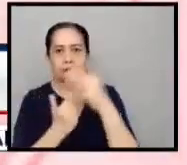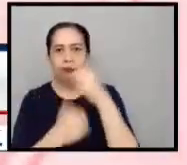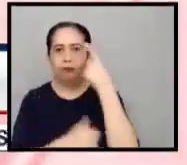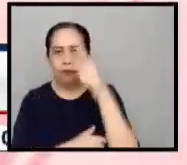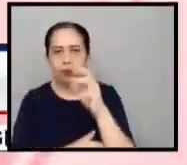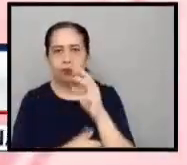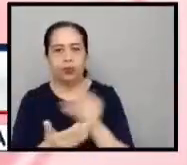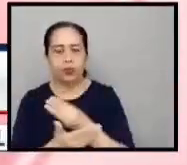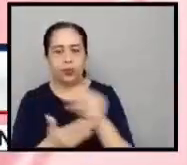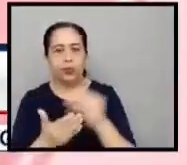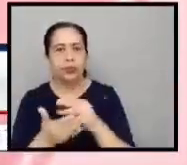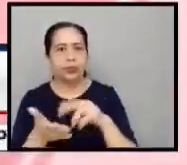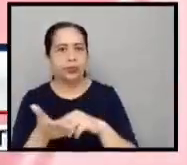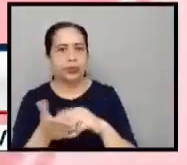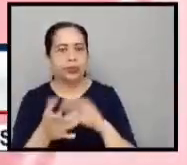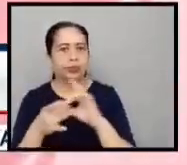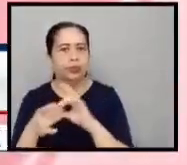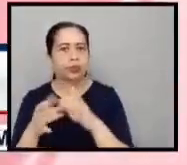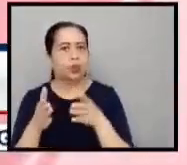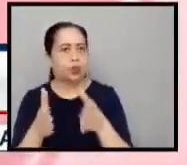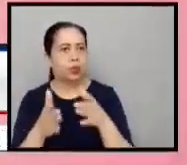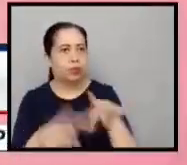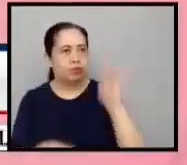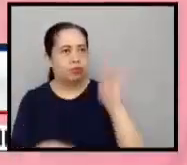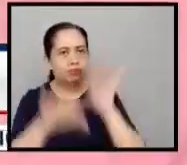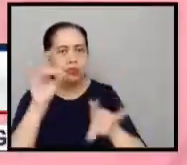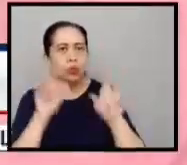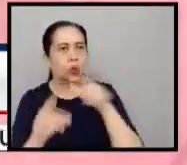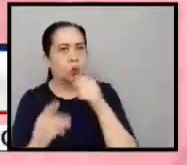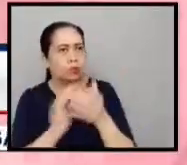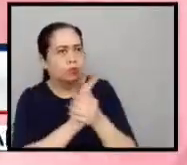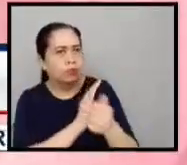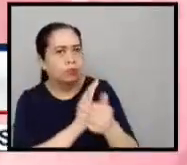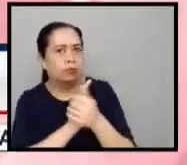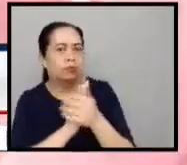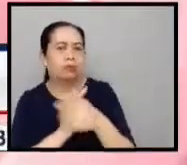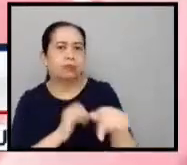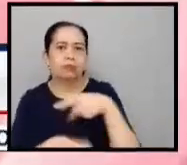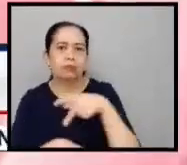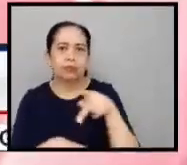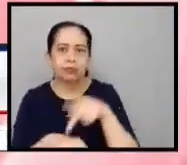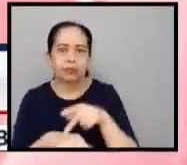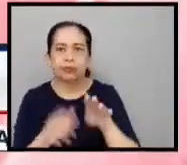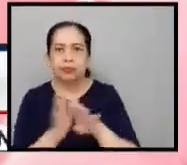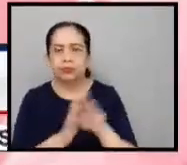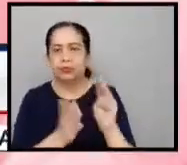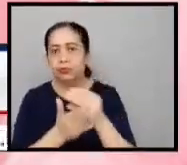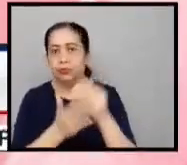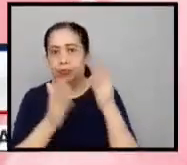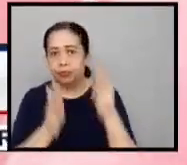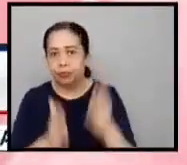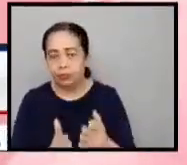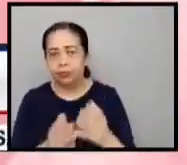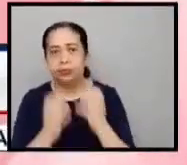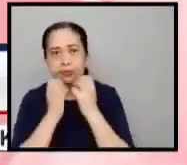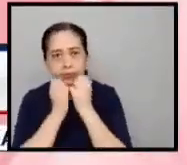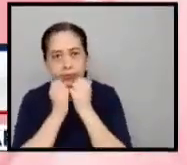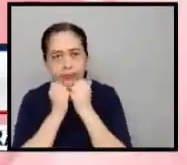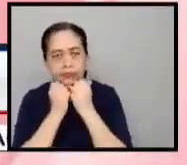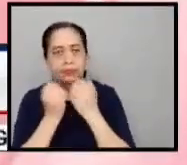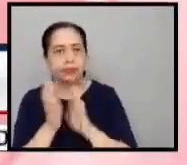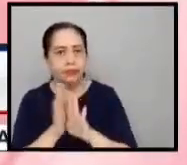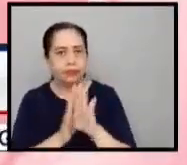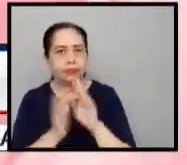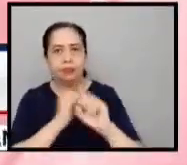as the conduit for the discovery of outstanding musical talents in the country, the development of musicians, the preservation, development, and promotion